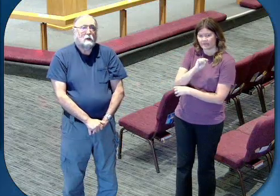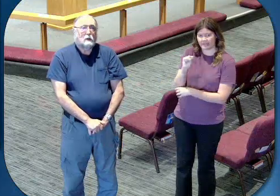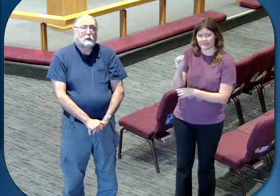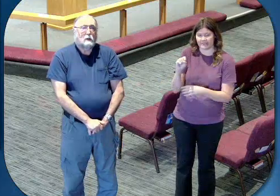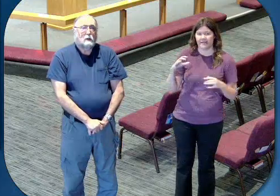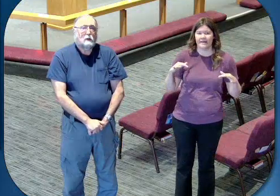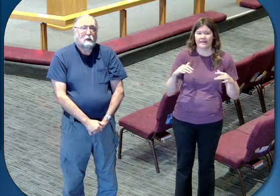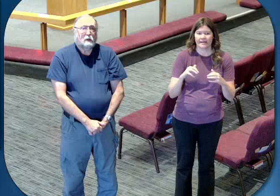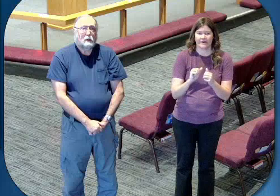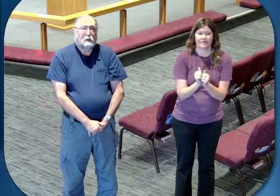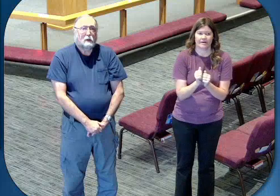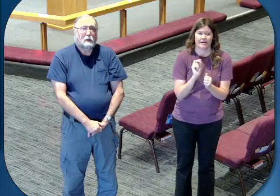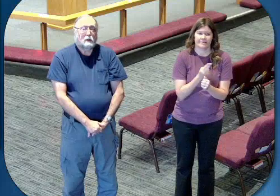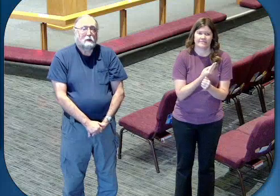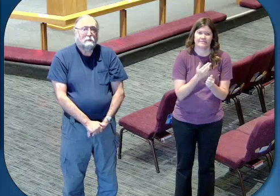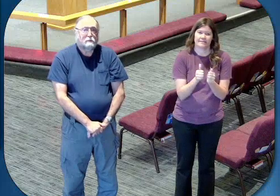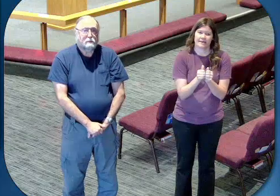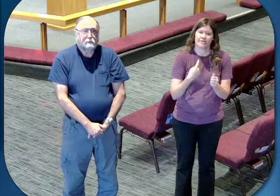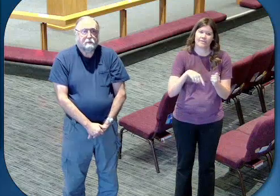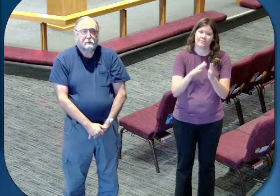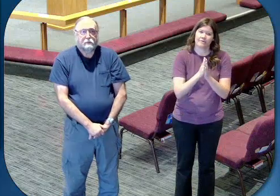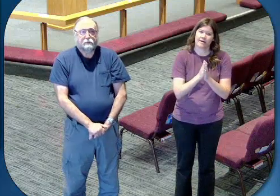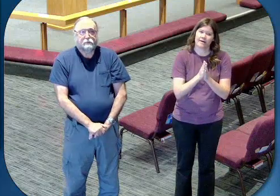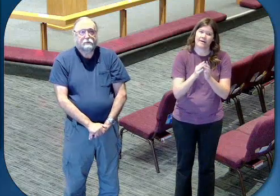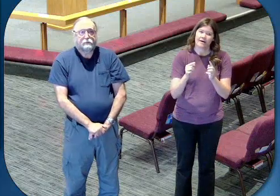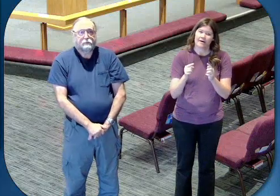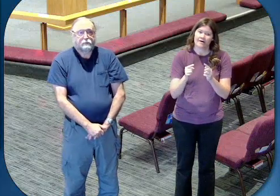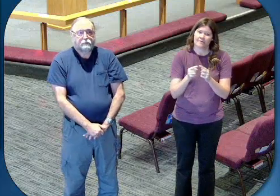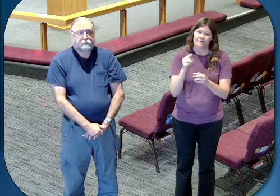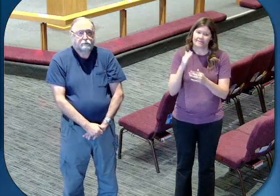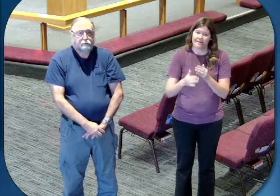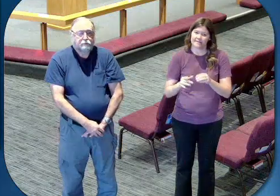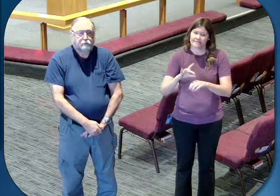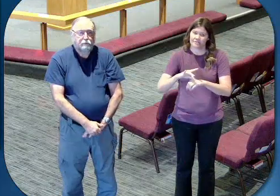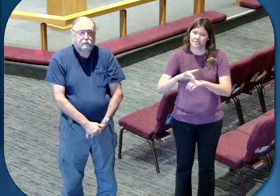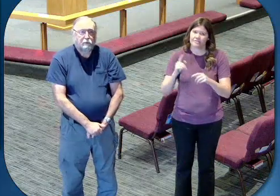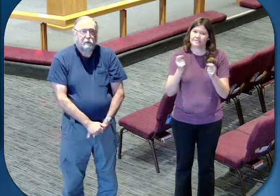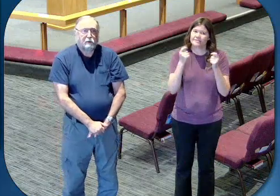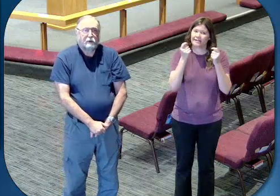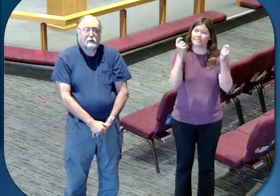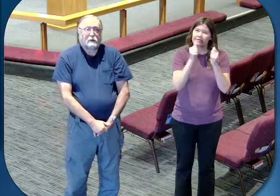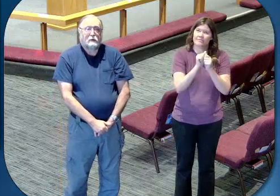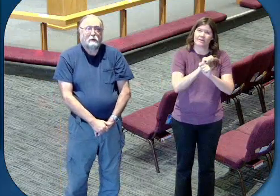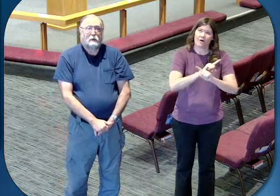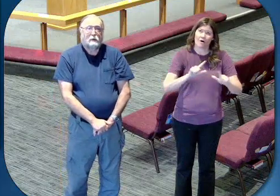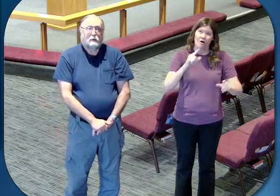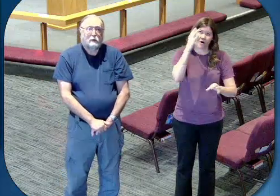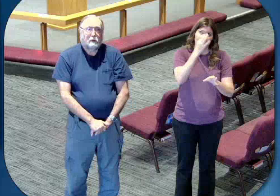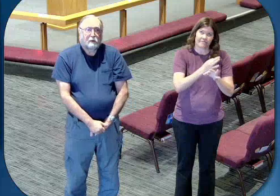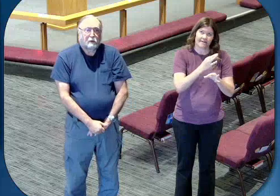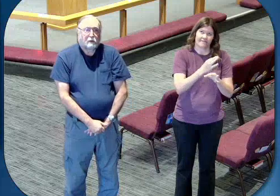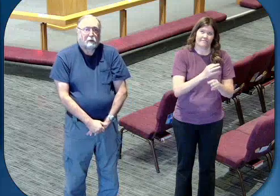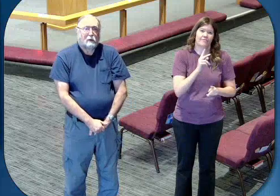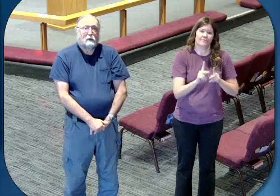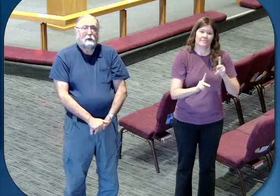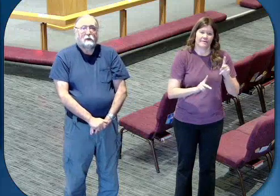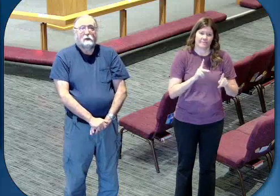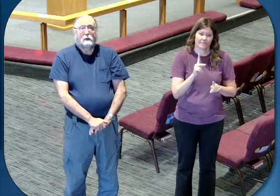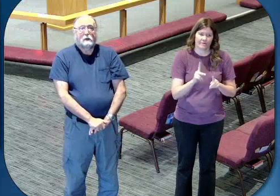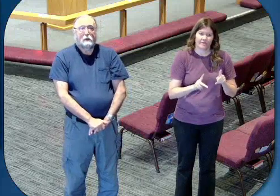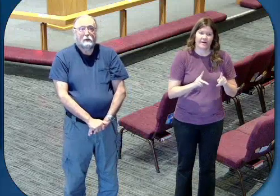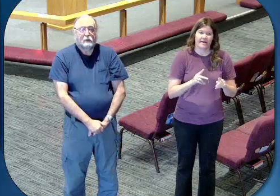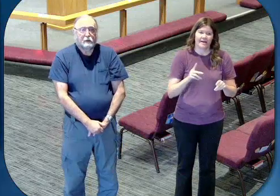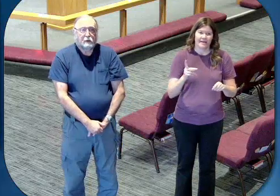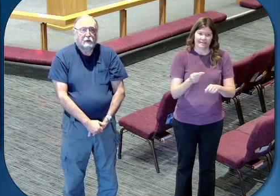Gather us together, we pray, from the ends of the earth to celebrate with all the faithful the marriage feast of the Lamb in